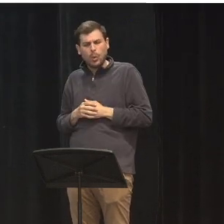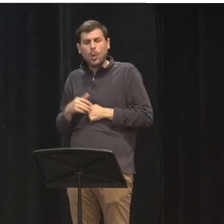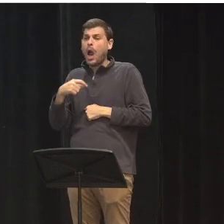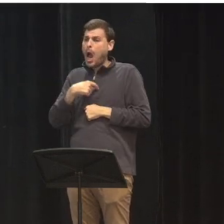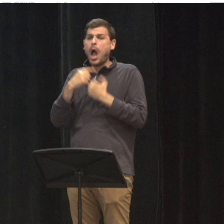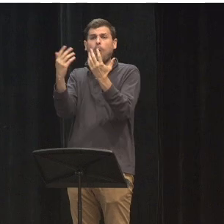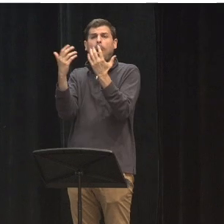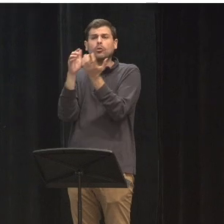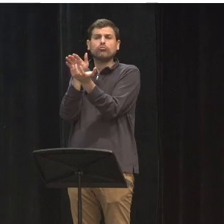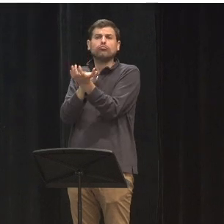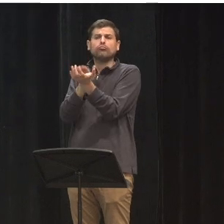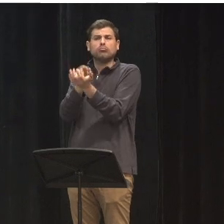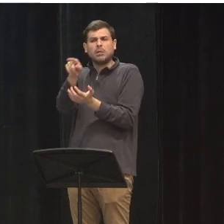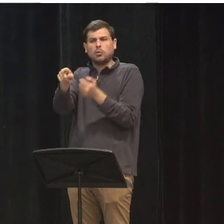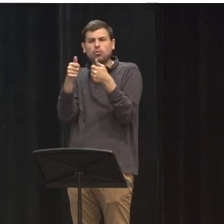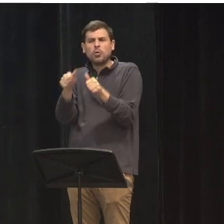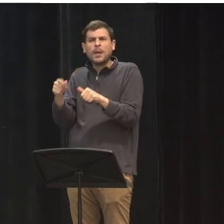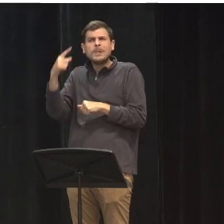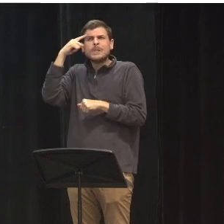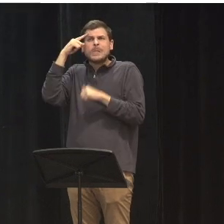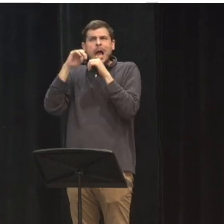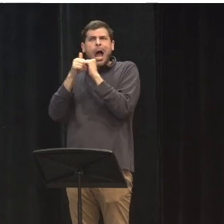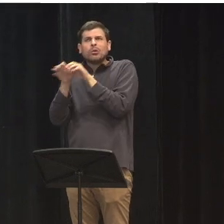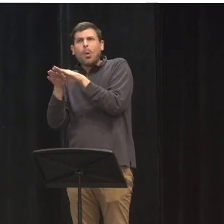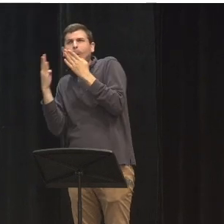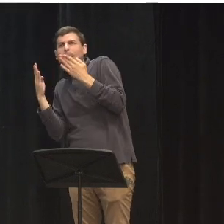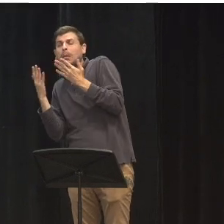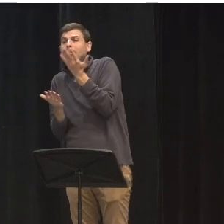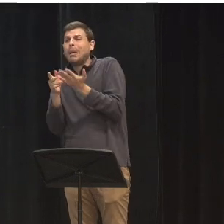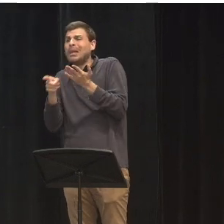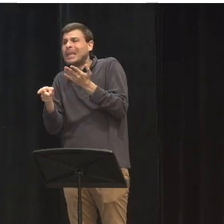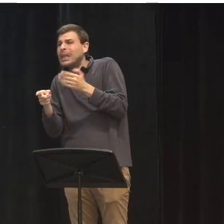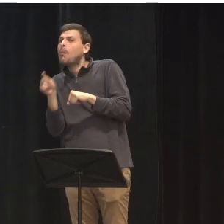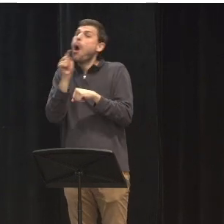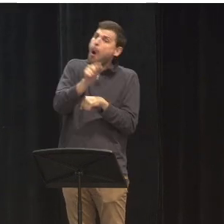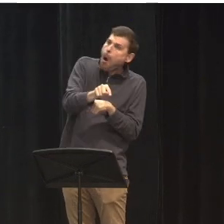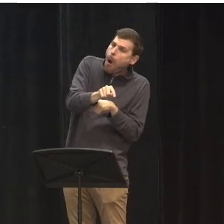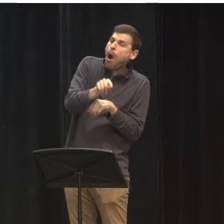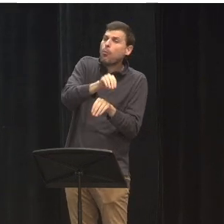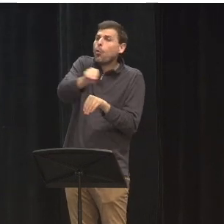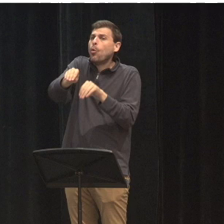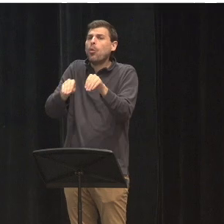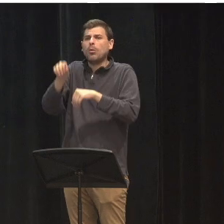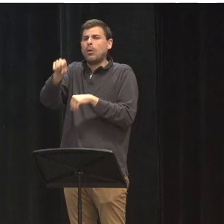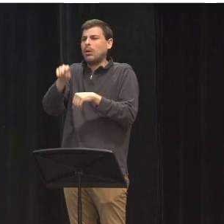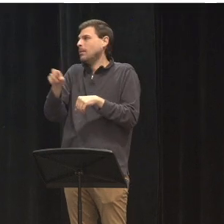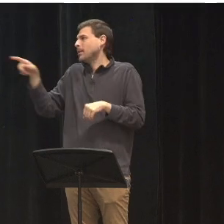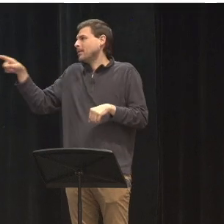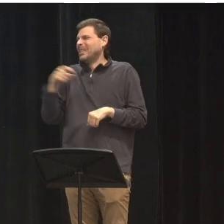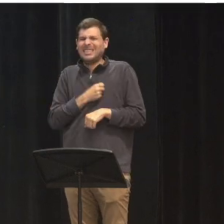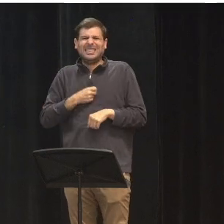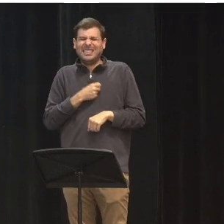use imaginative measures to look for other alternative spaces for public use. And that needs to be... Mr.